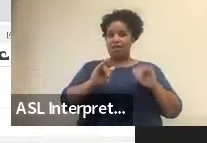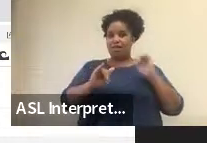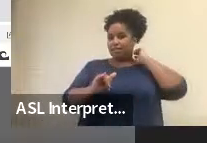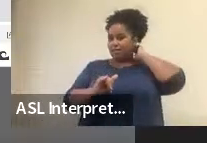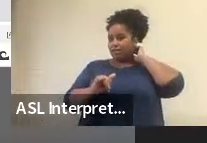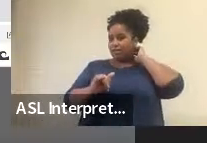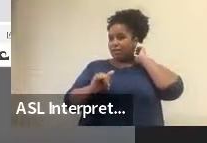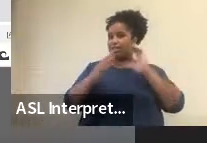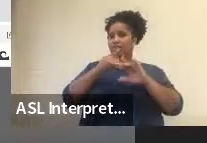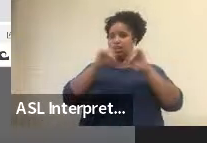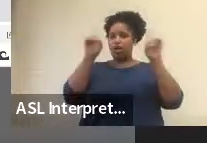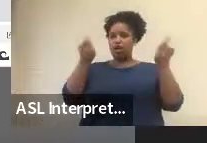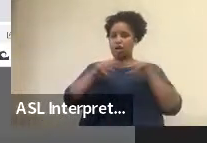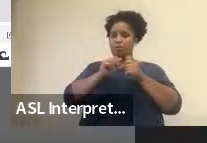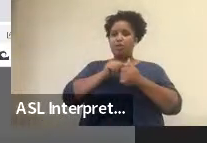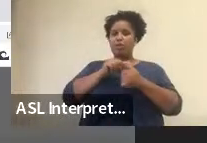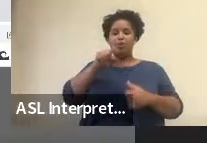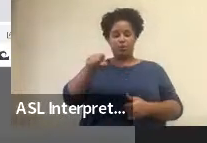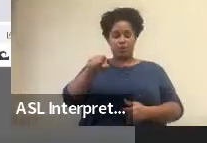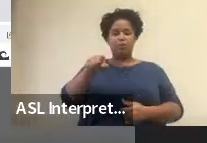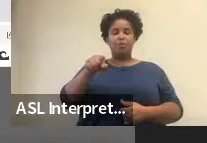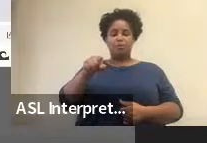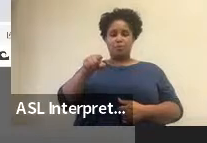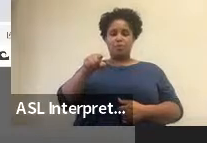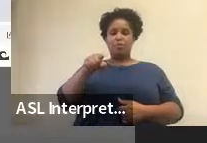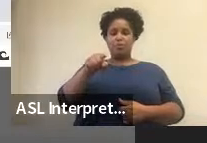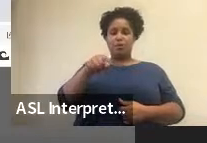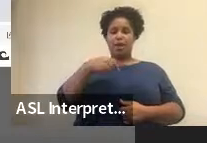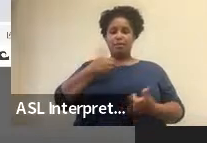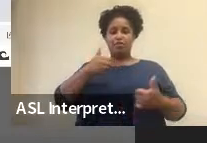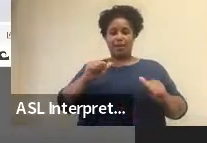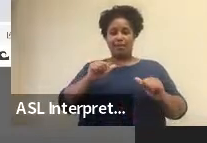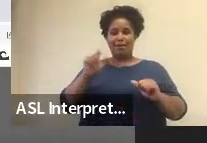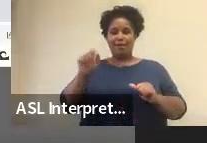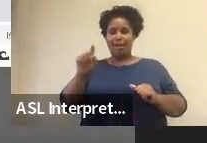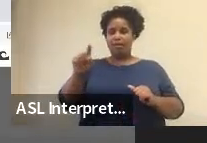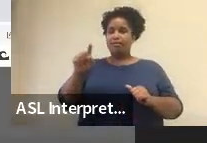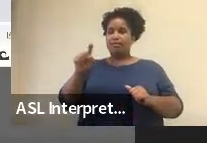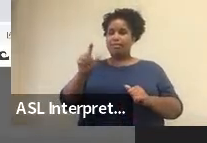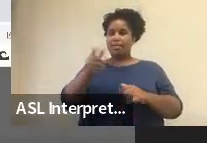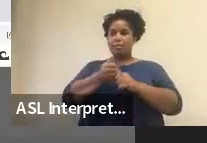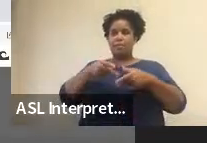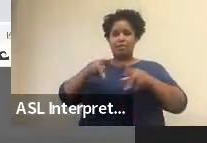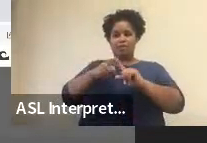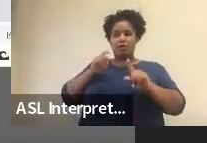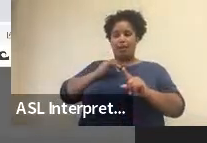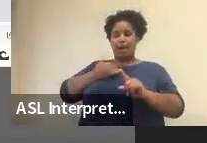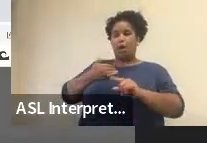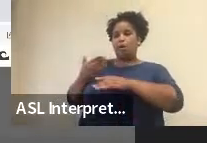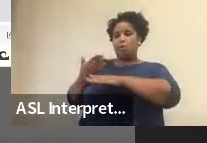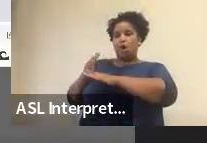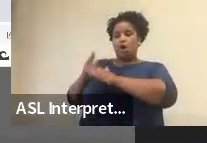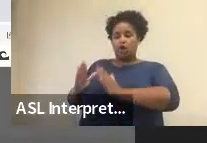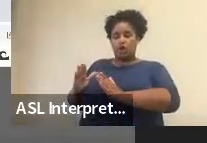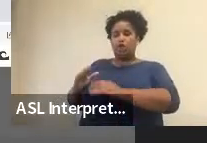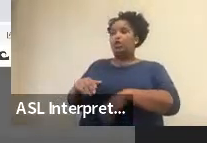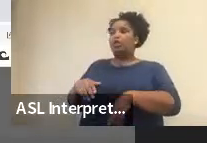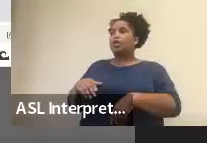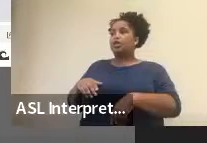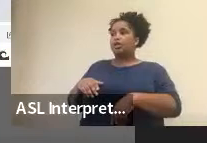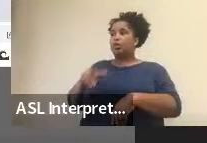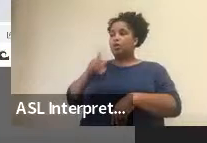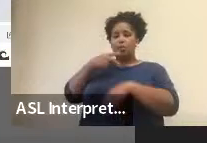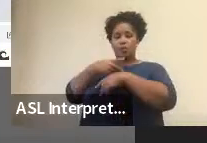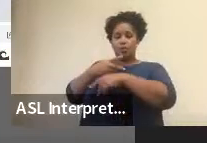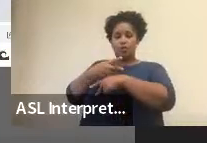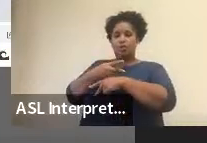card with you. I have been trying to ask, get permission from our partner who